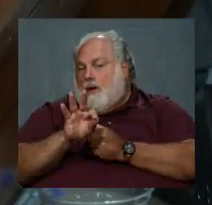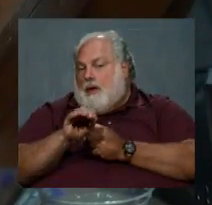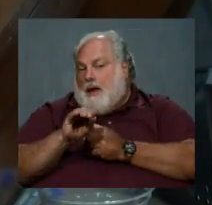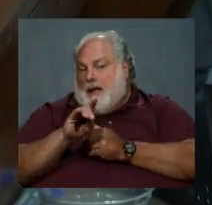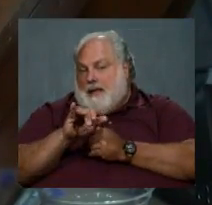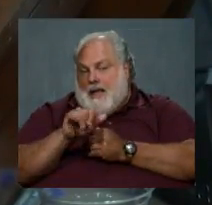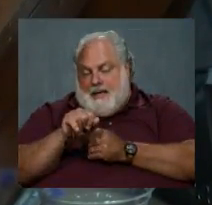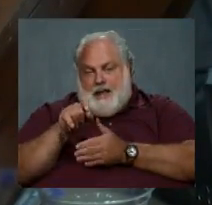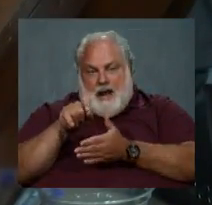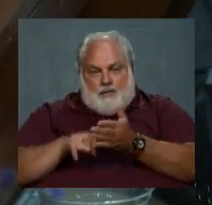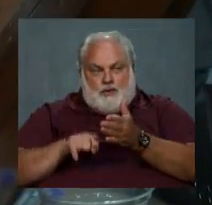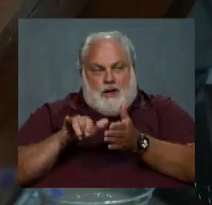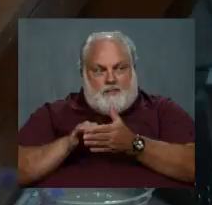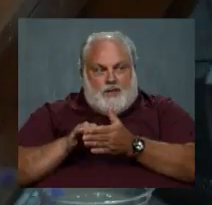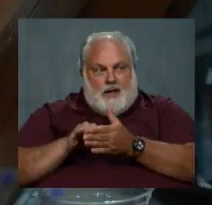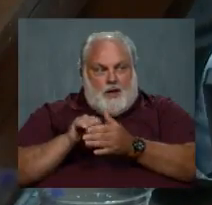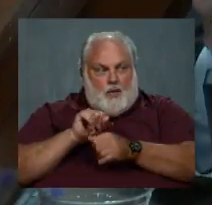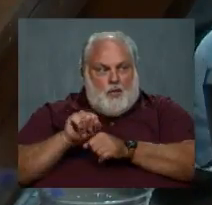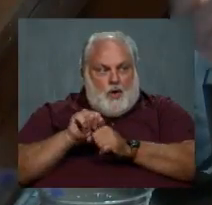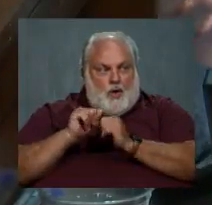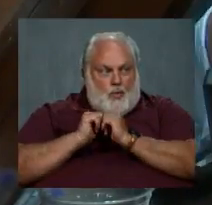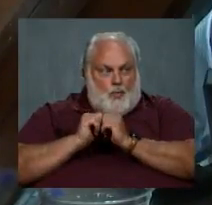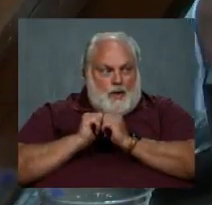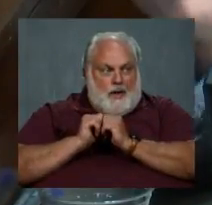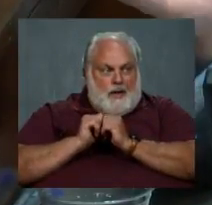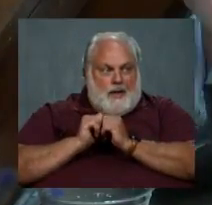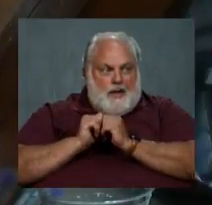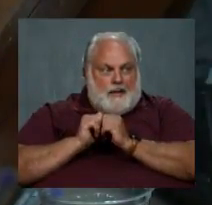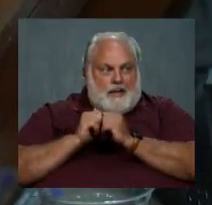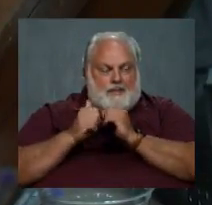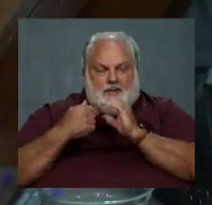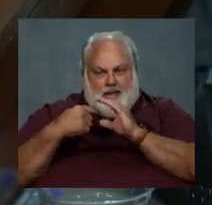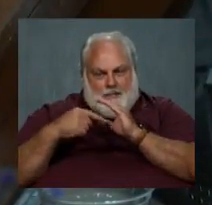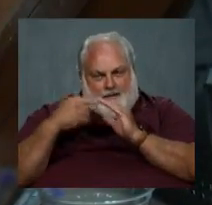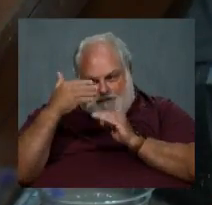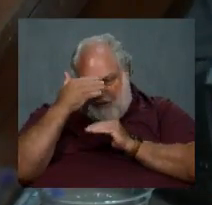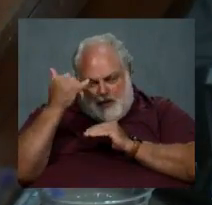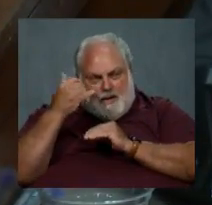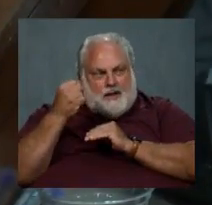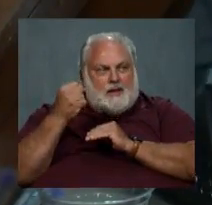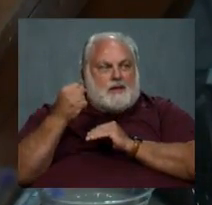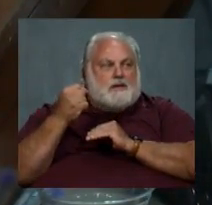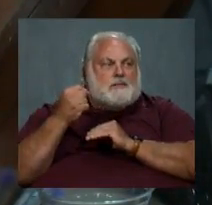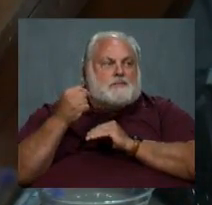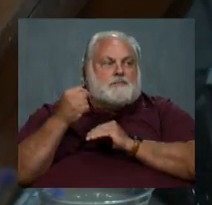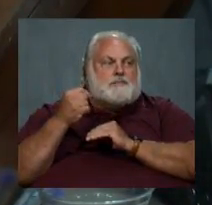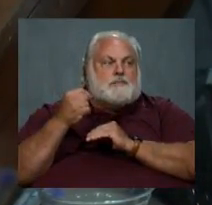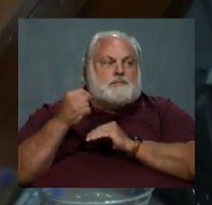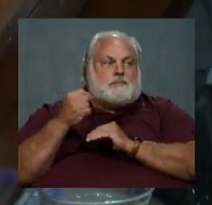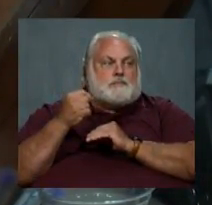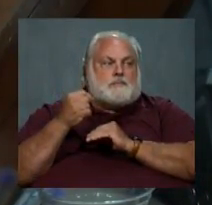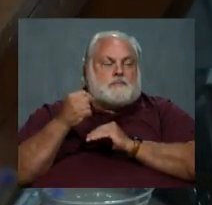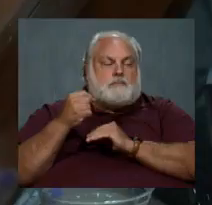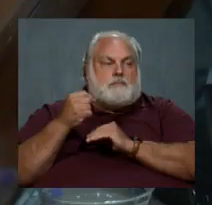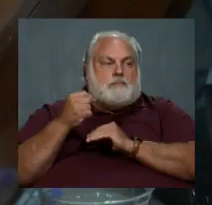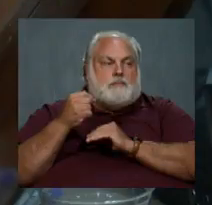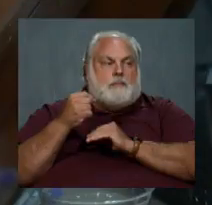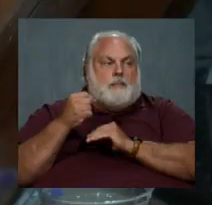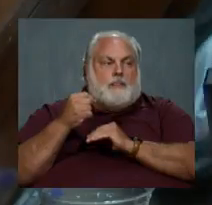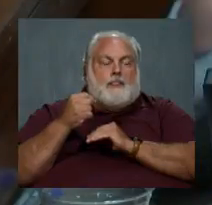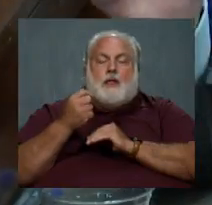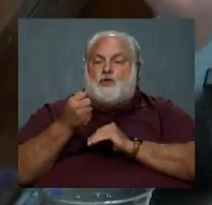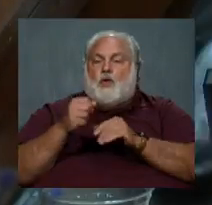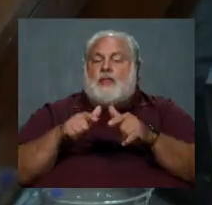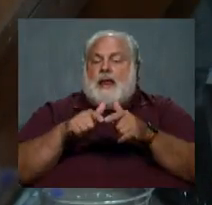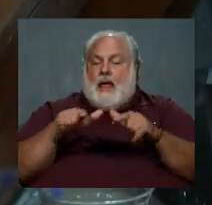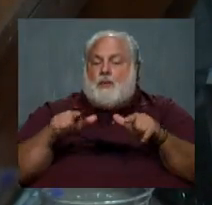and I'll get that drafted up and work with you, and you're going to have to send me your email because I forgot it. But so that the